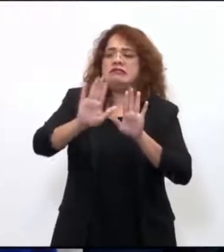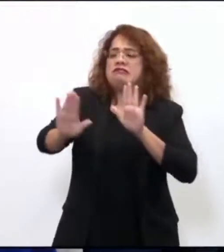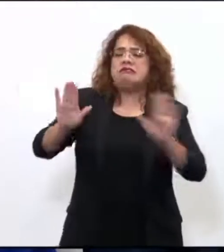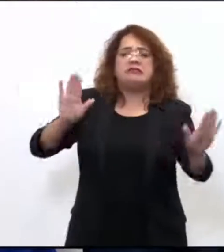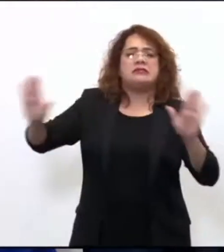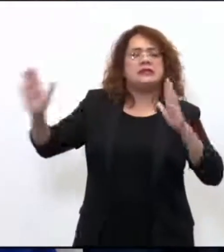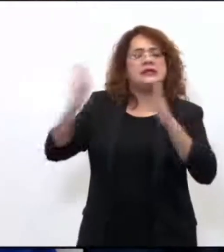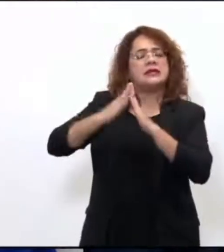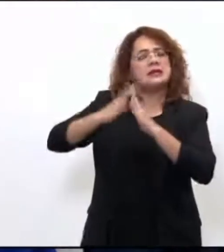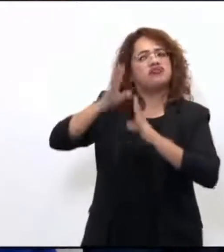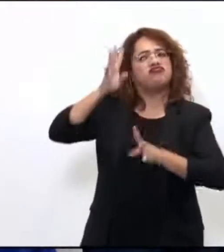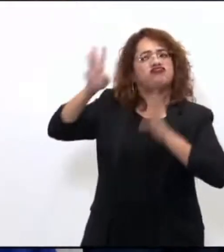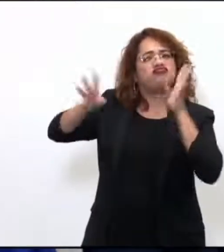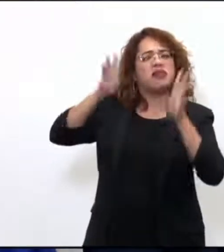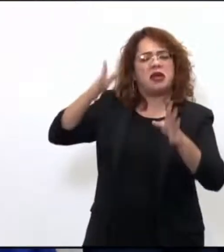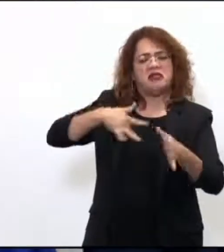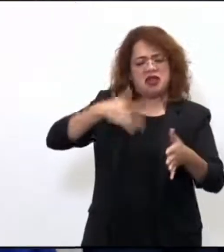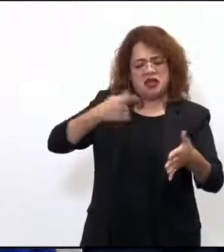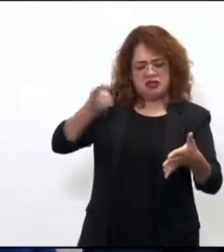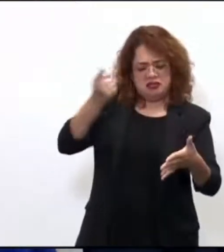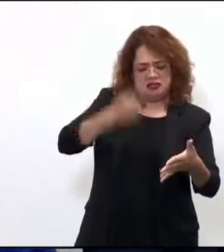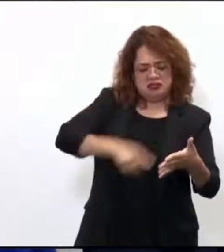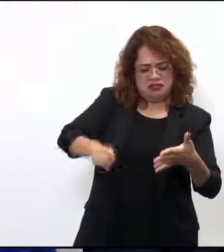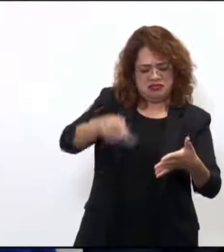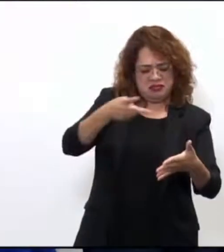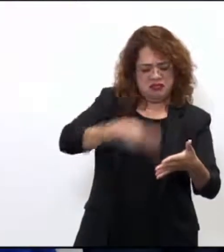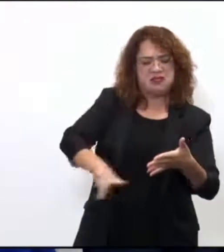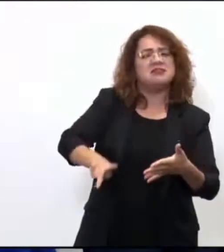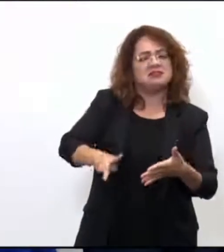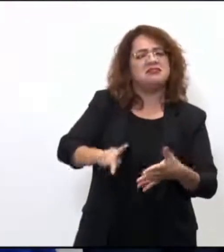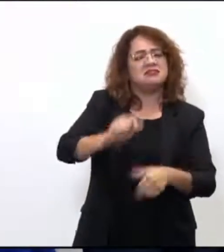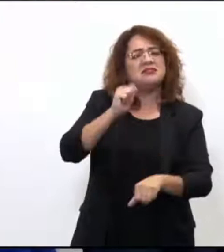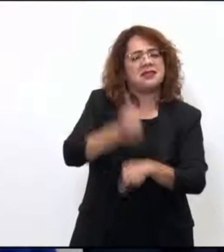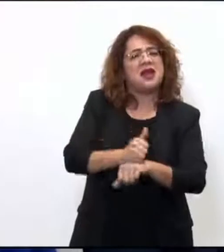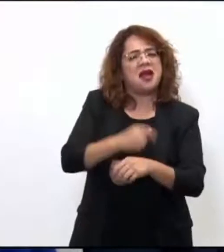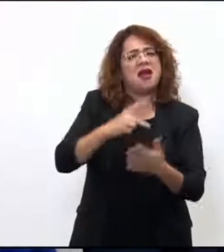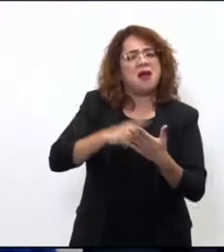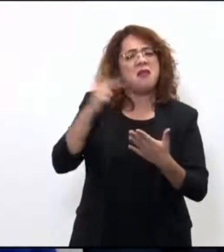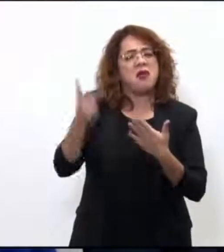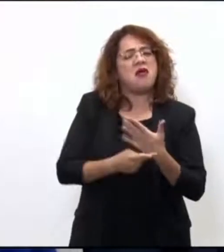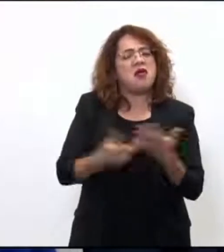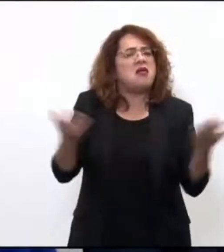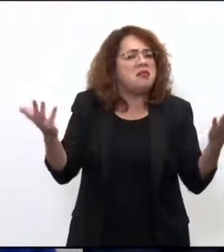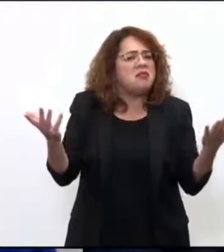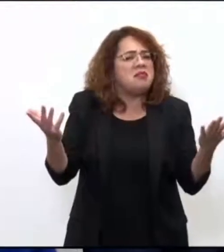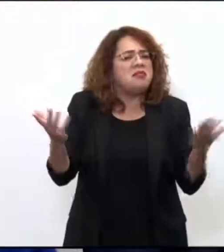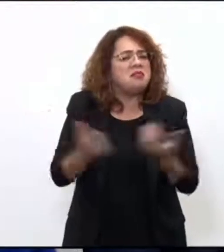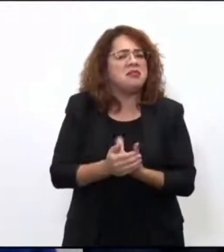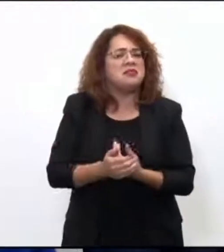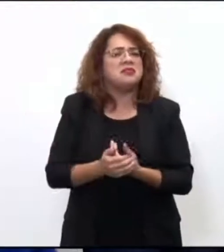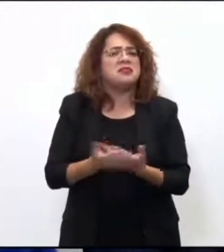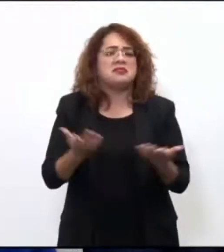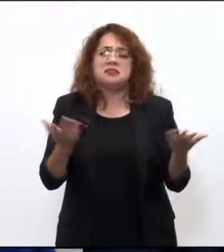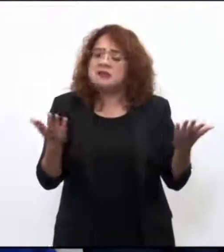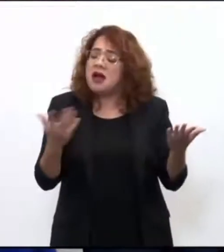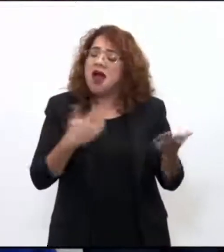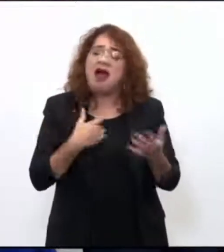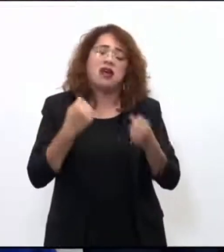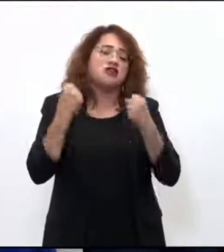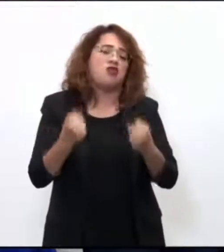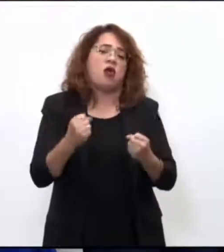by next week, we're gonna have a program here that has to involve some type of incentive program. I strongly believe